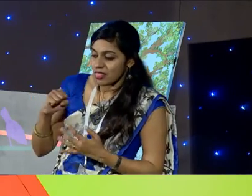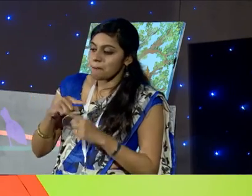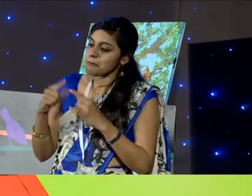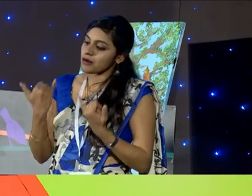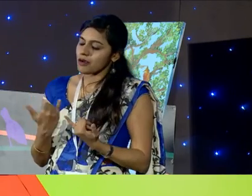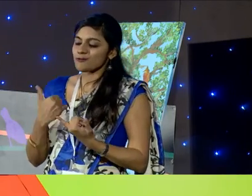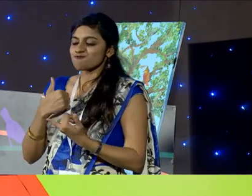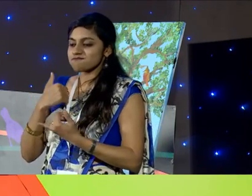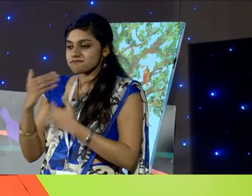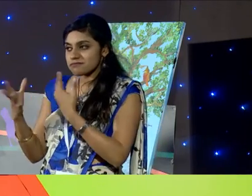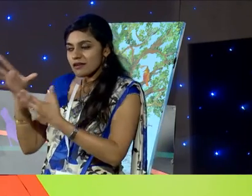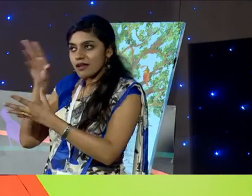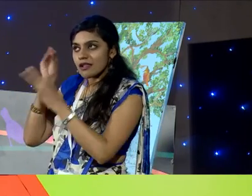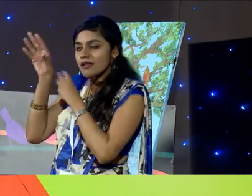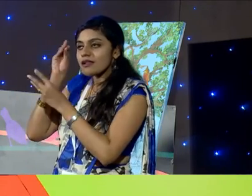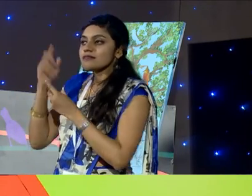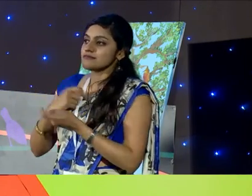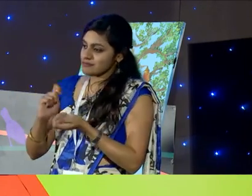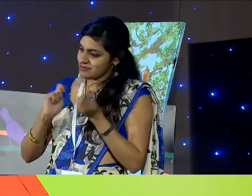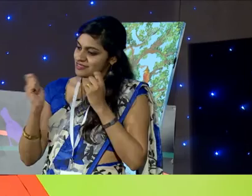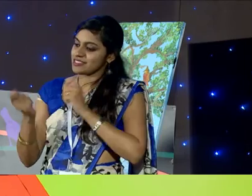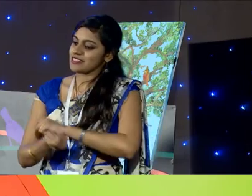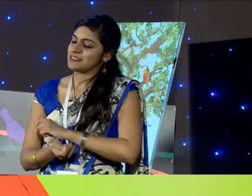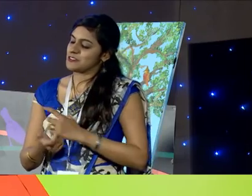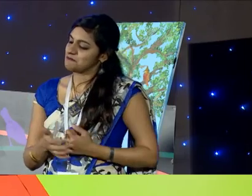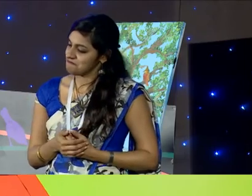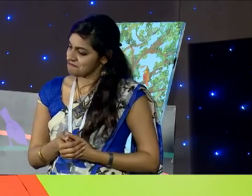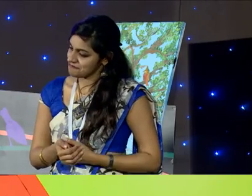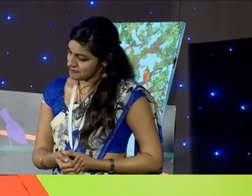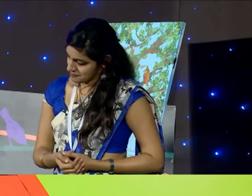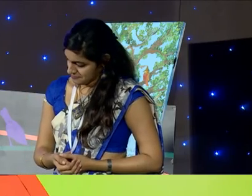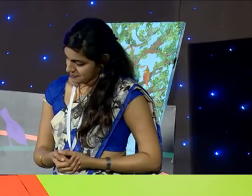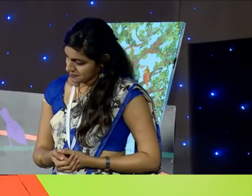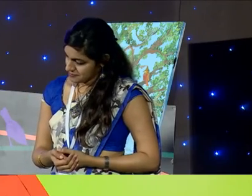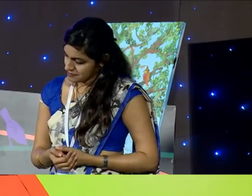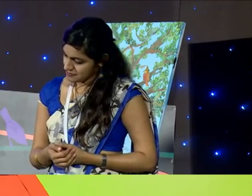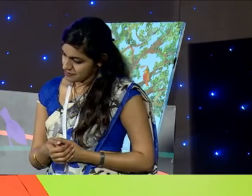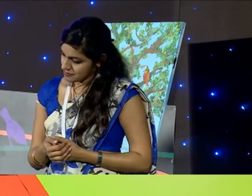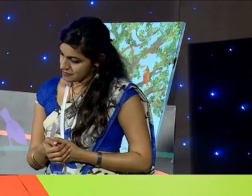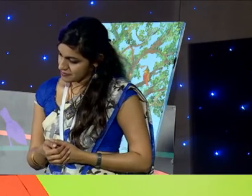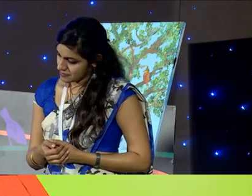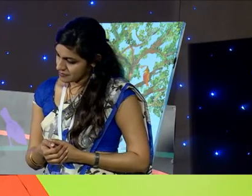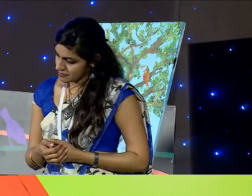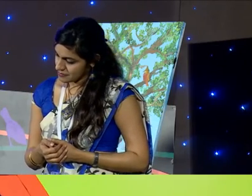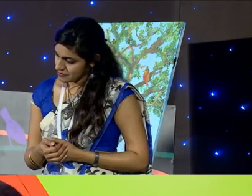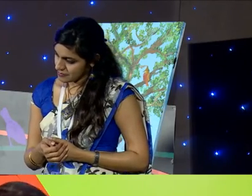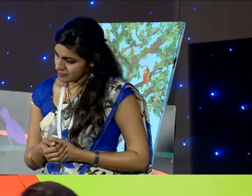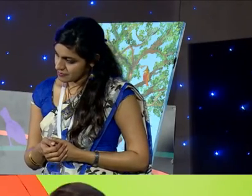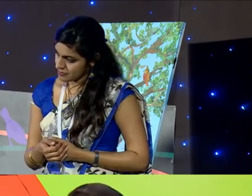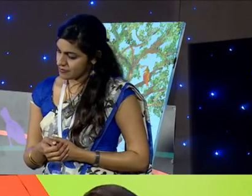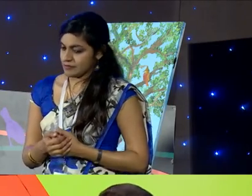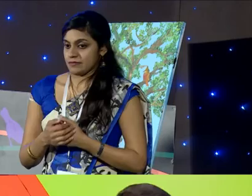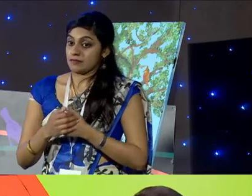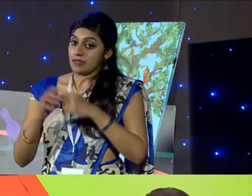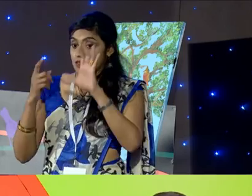employee sensitization has happened. They are now very strongly aligned with it. The last is we've had to completely redo our learning